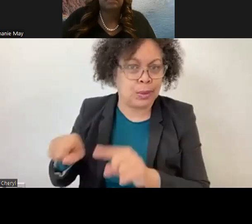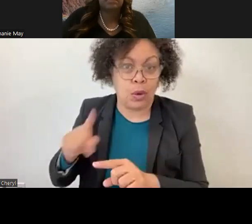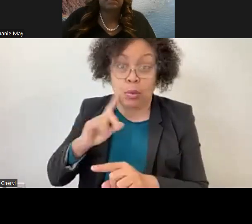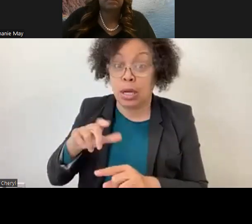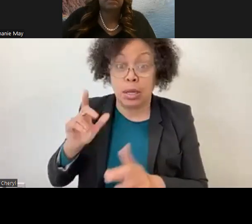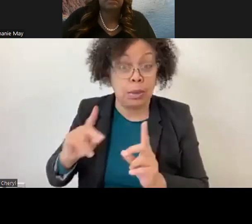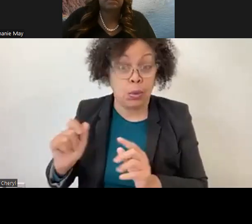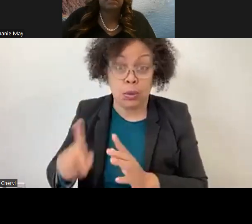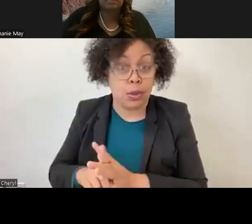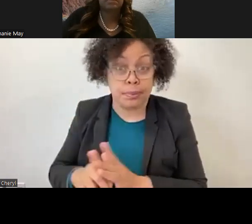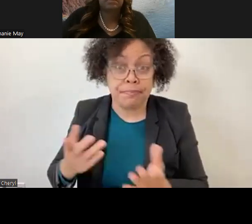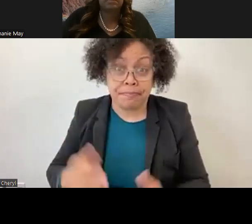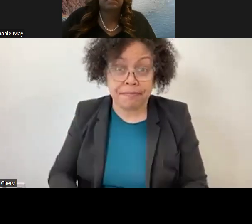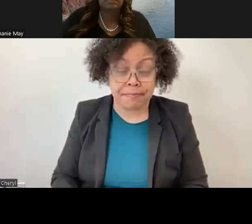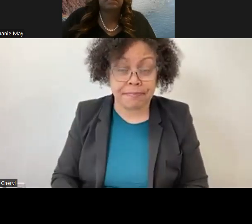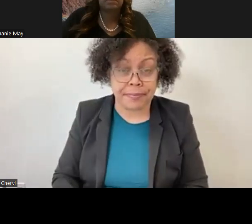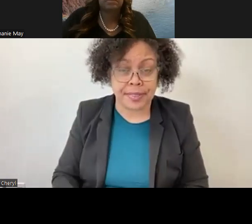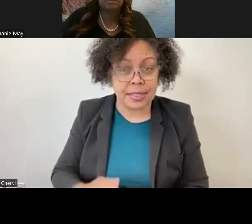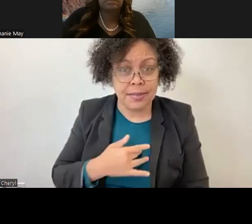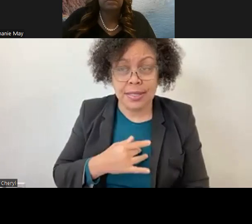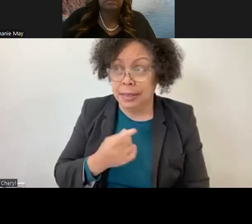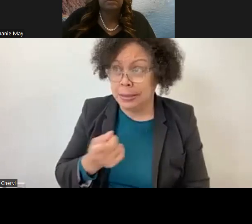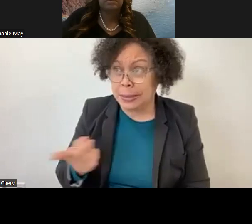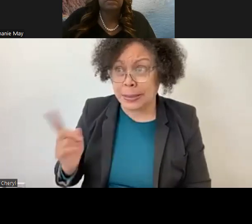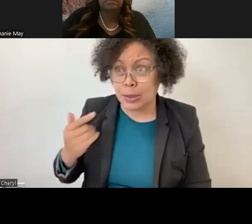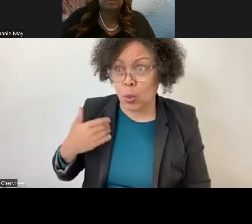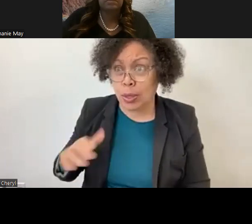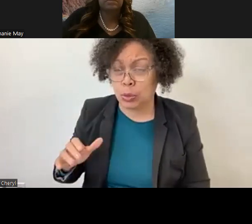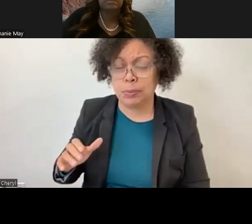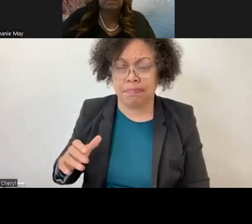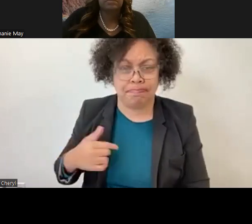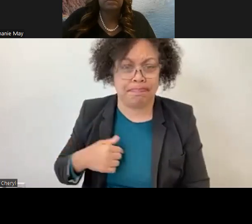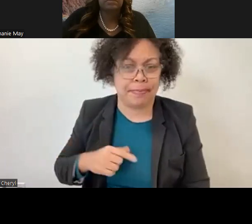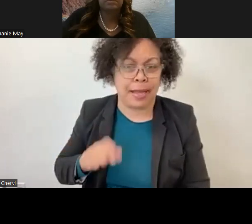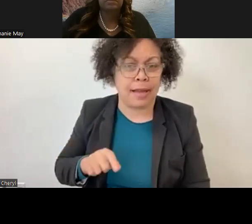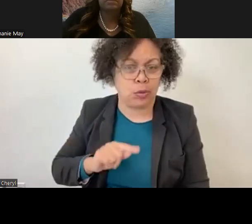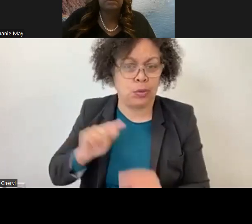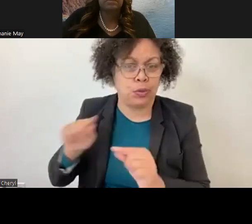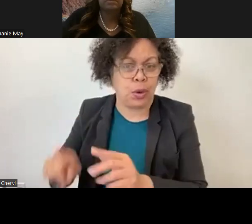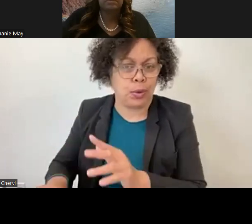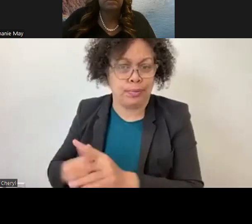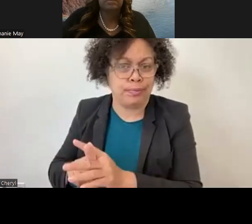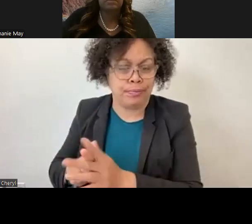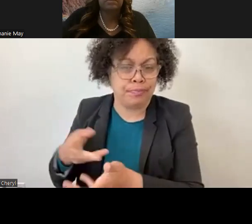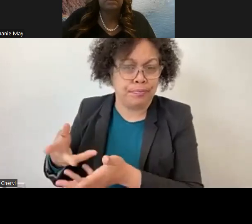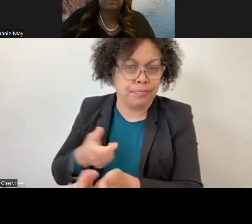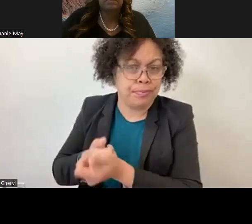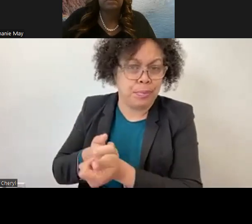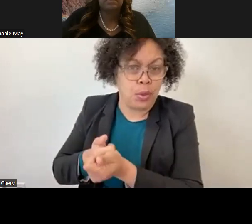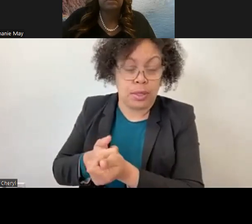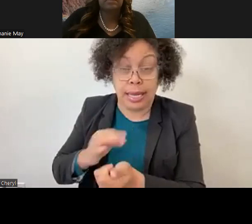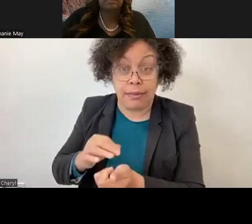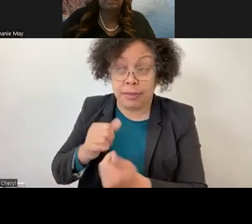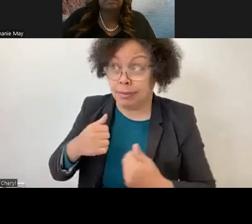did. And he felt that because no one else did, somebody needed to. And if it wasn't him, it wasn't